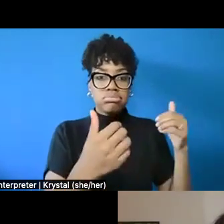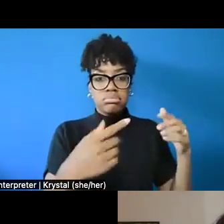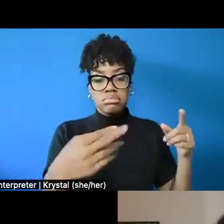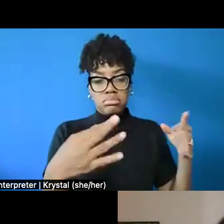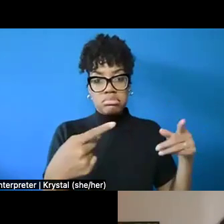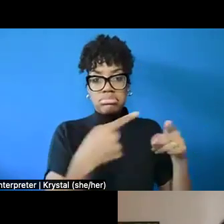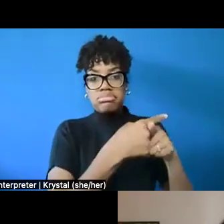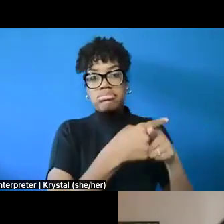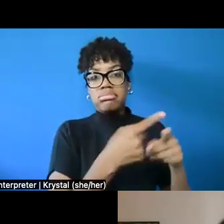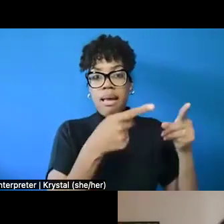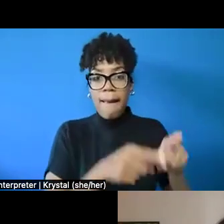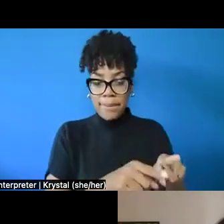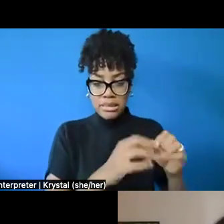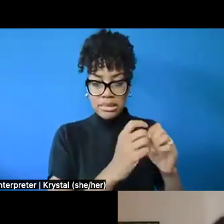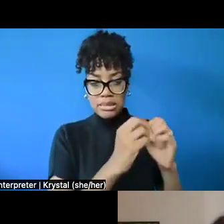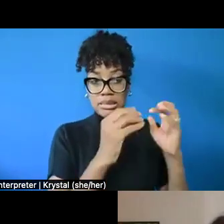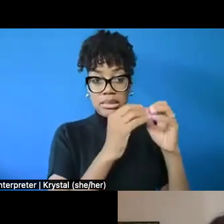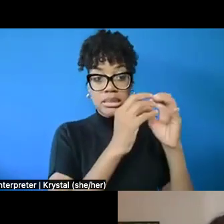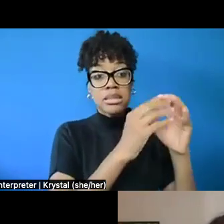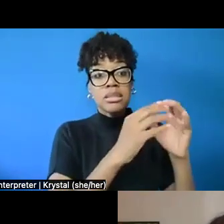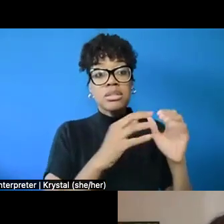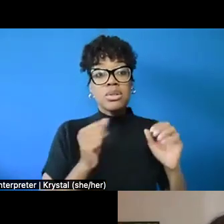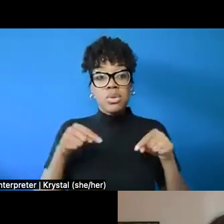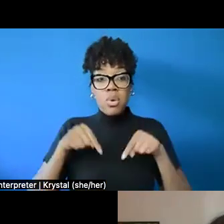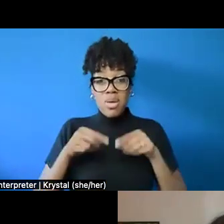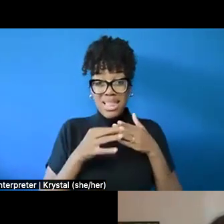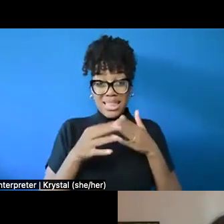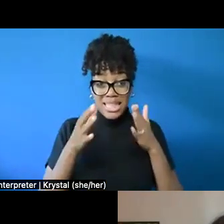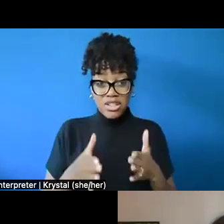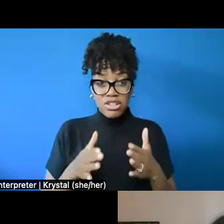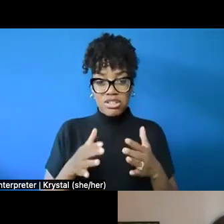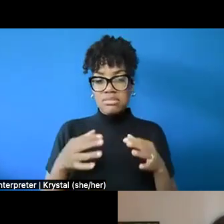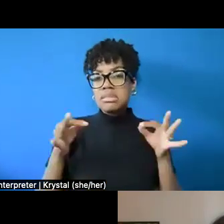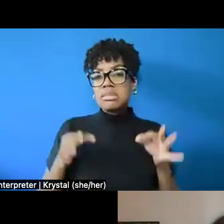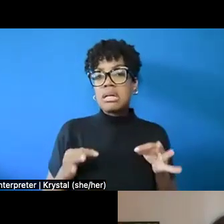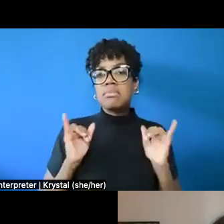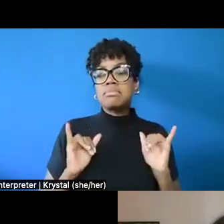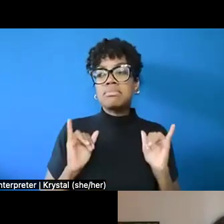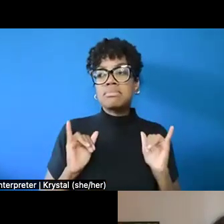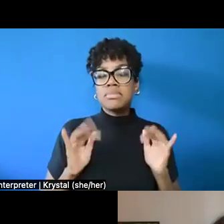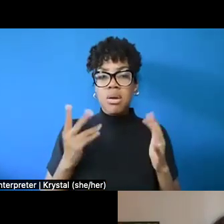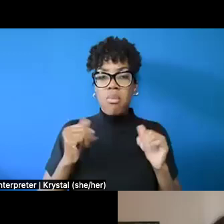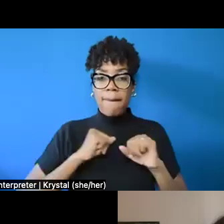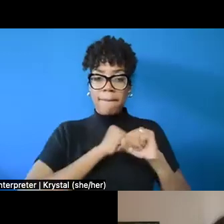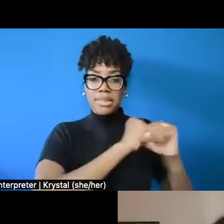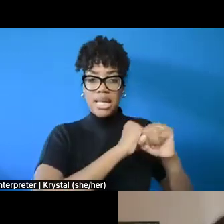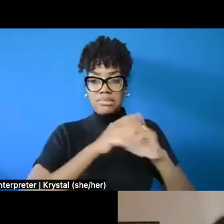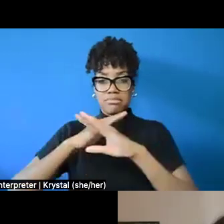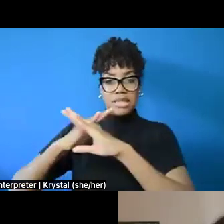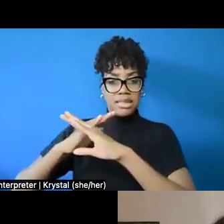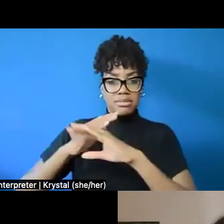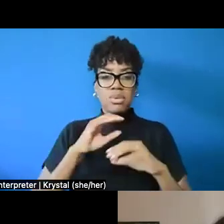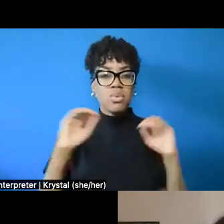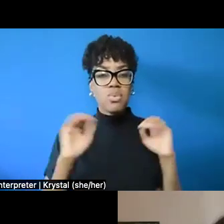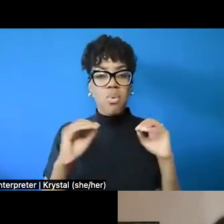straddle neutrality and try to to protect the Cherokee Nation from war.